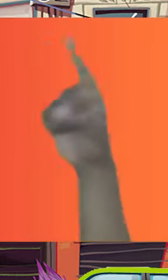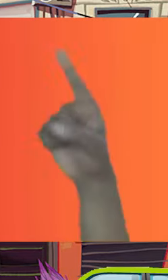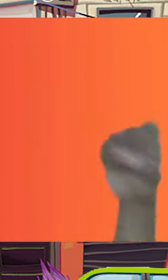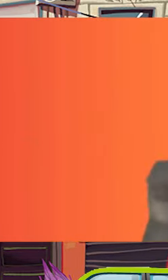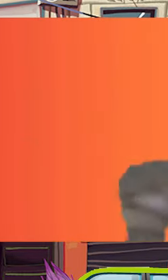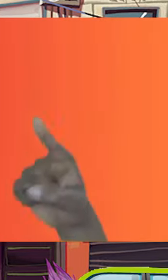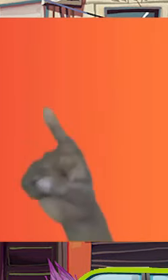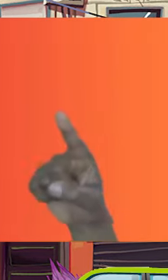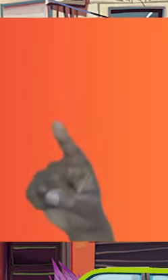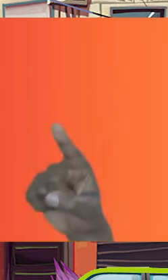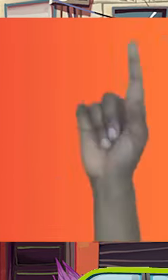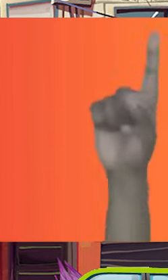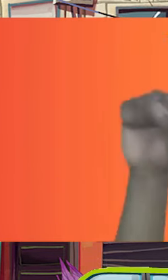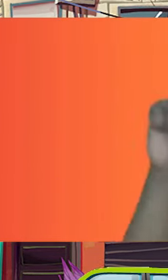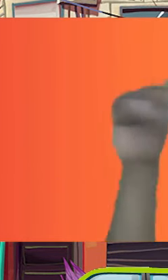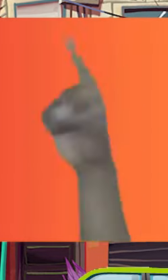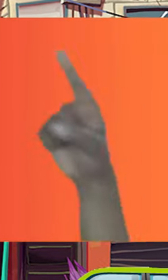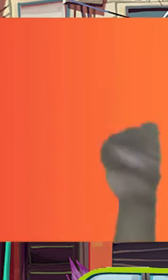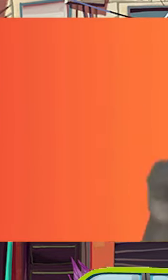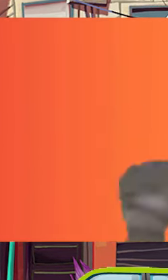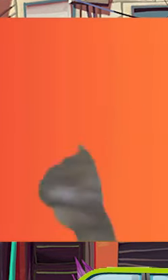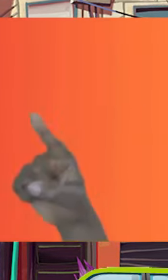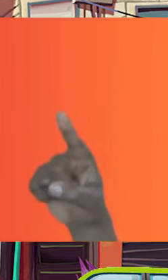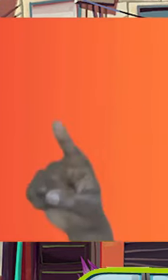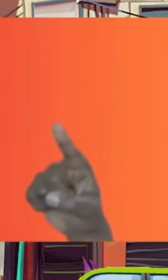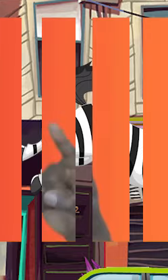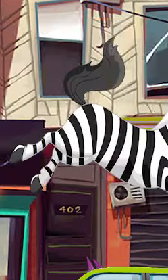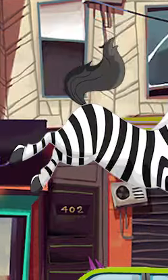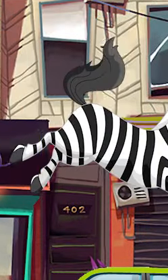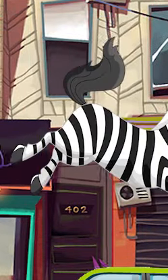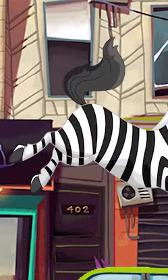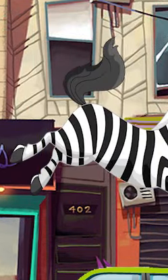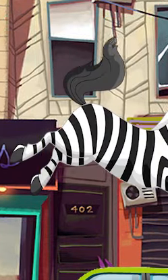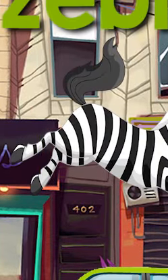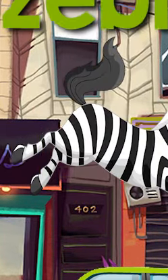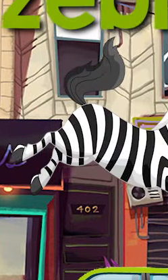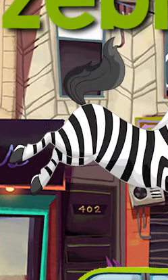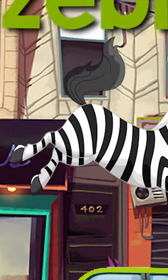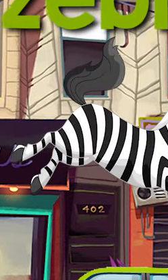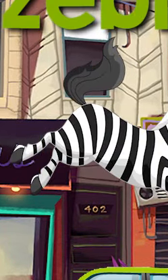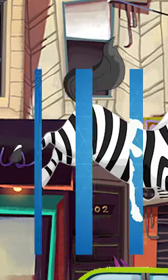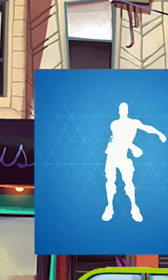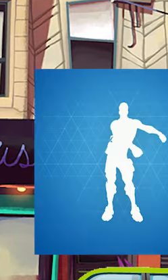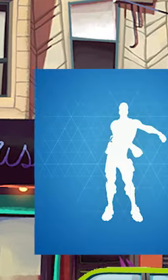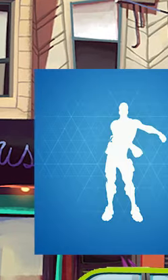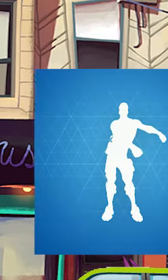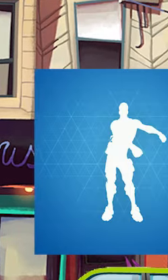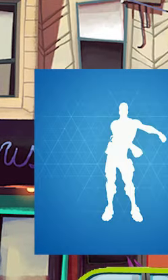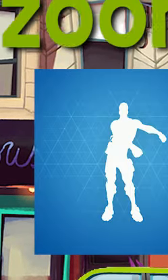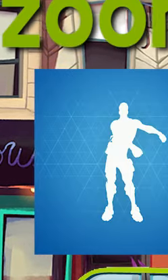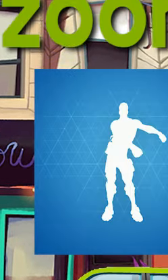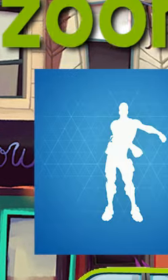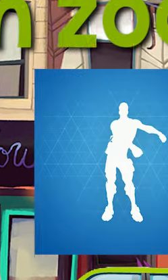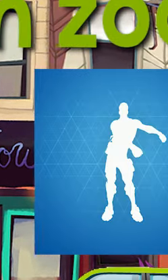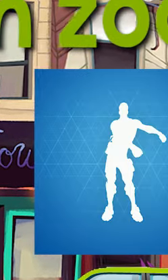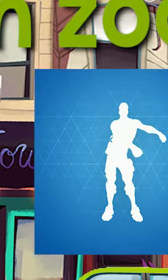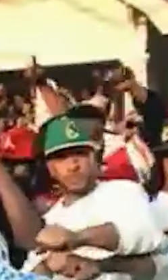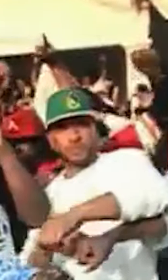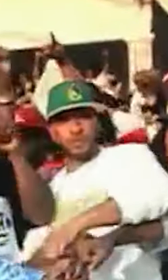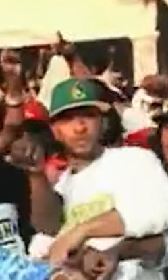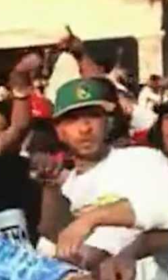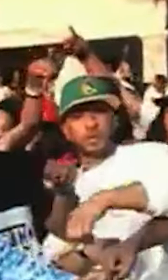This is the letter Z. This is the letter Z. Zebra. Do it.